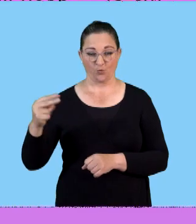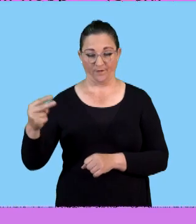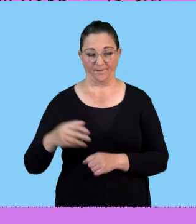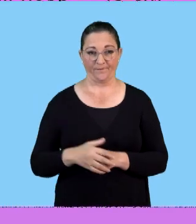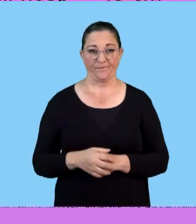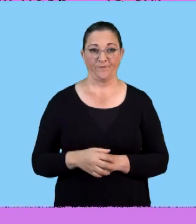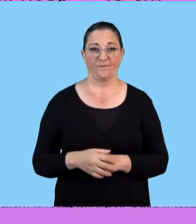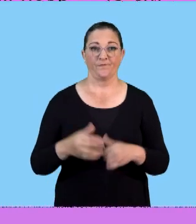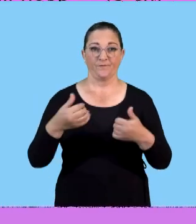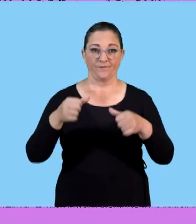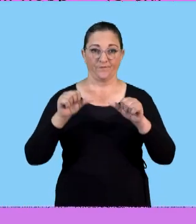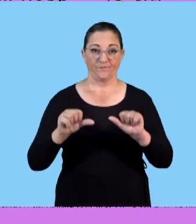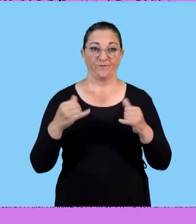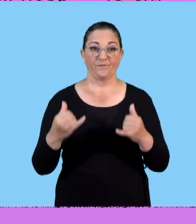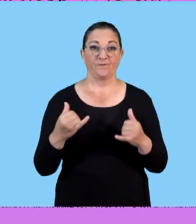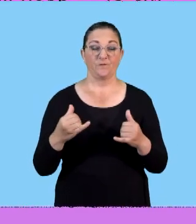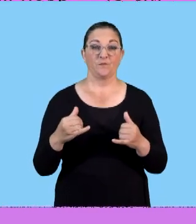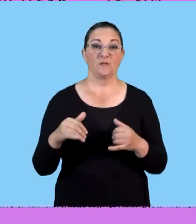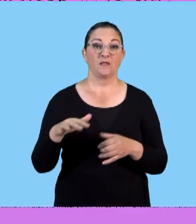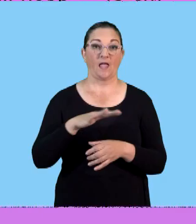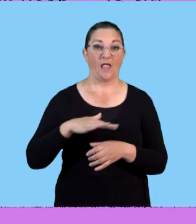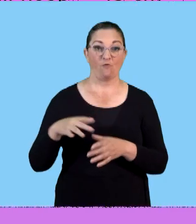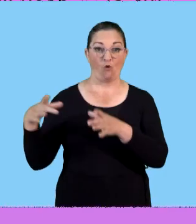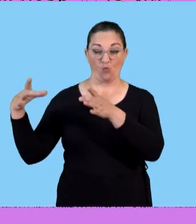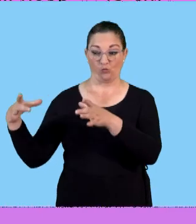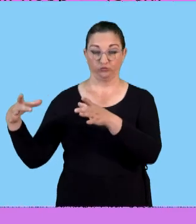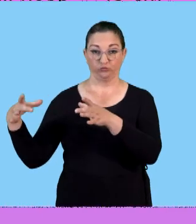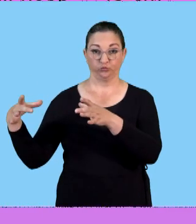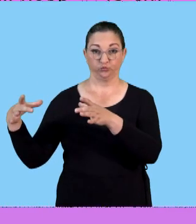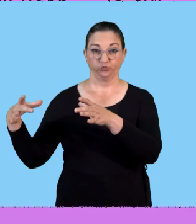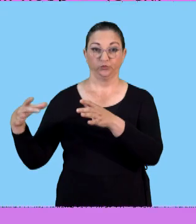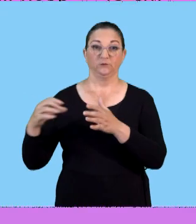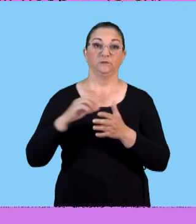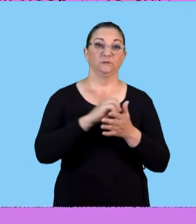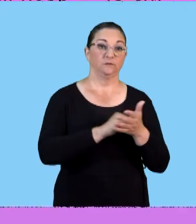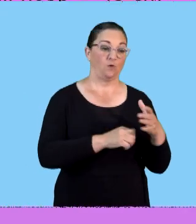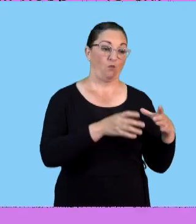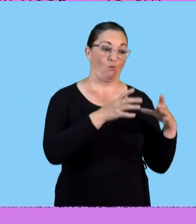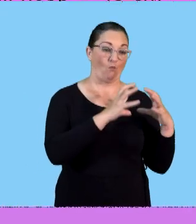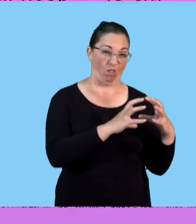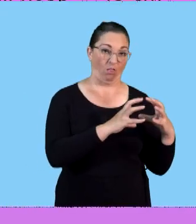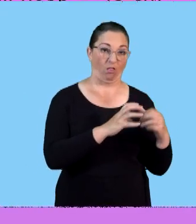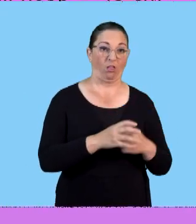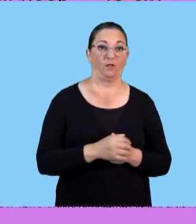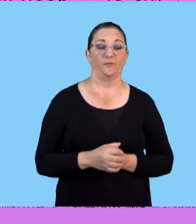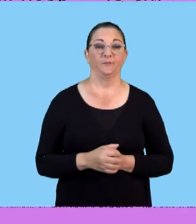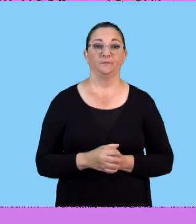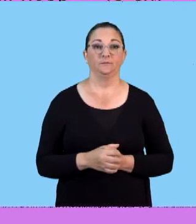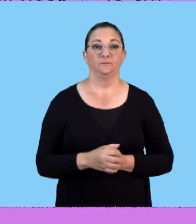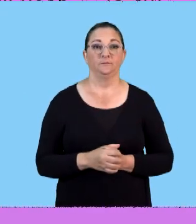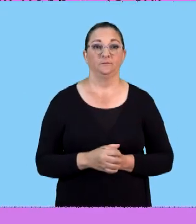1,590,6375 squared centimeters. So what will happen now, I'll take the area of the hoop and I'll subtract it from the area of the